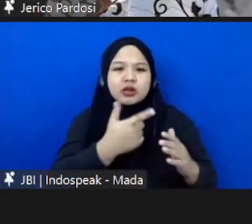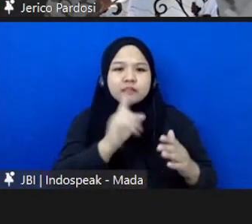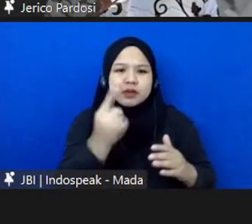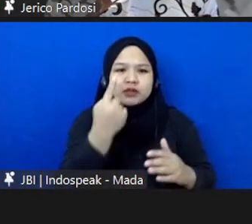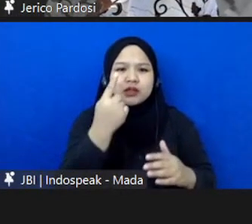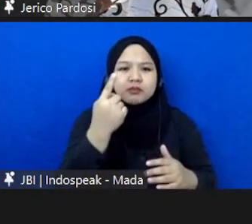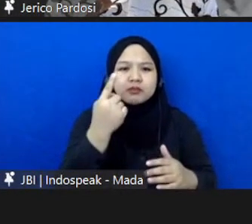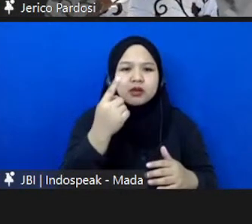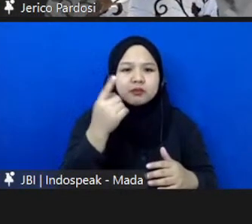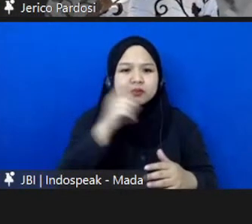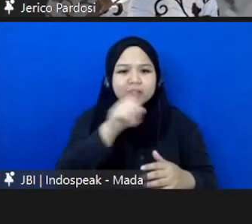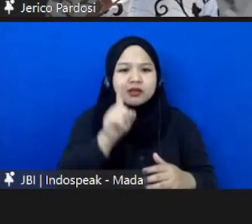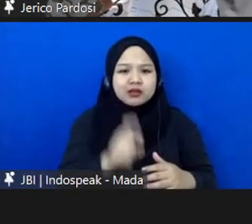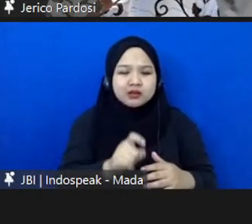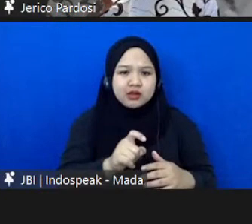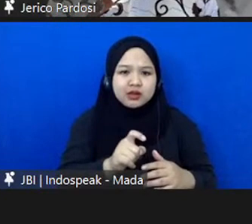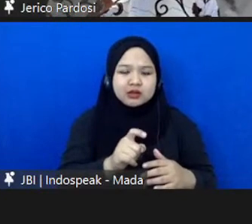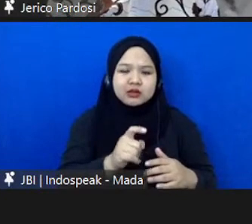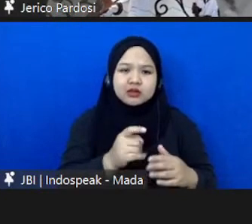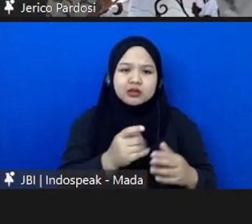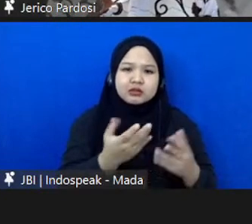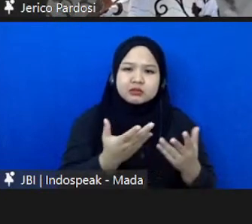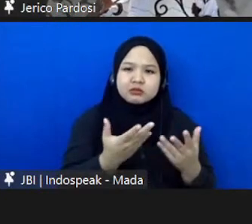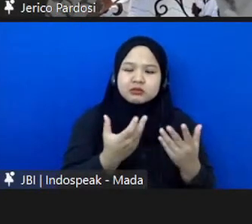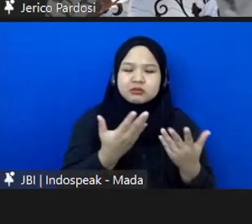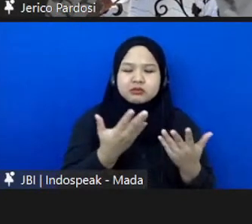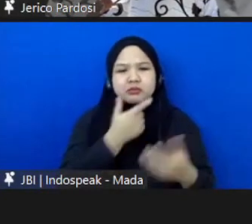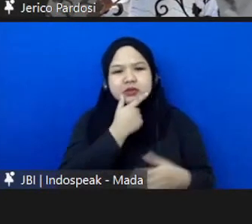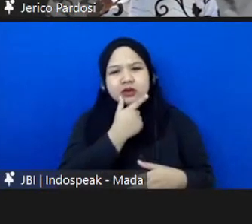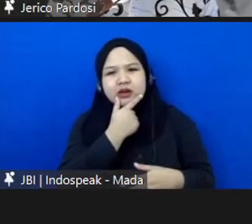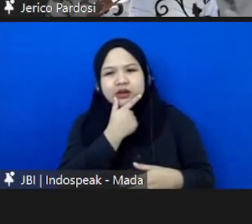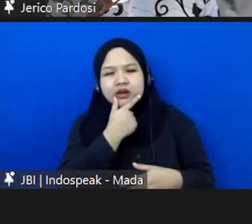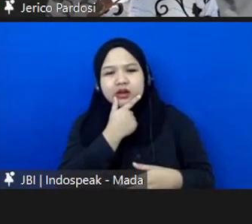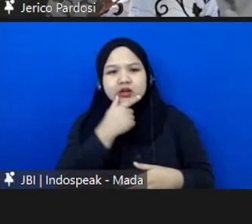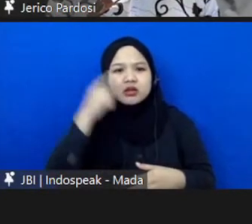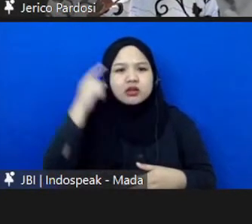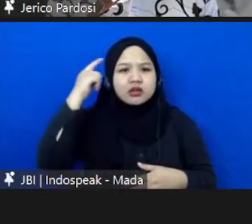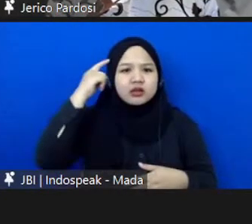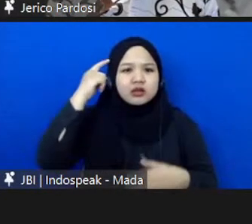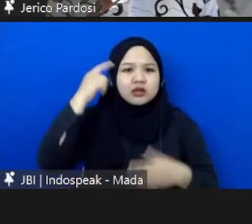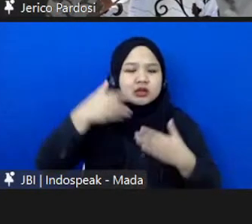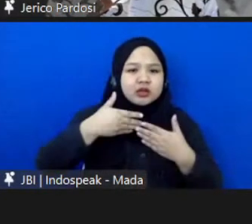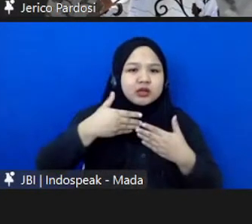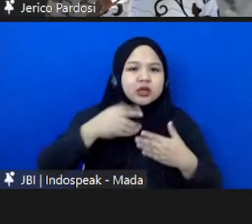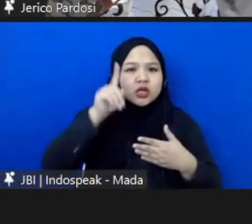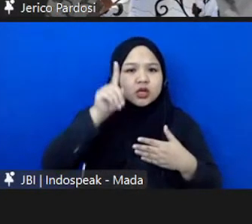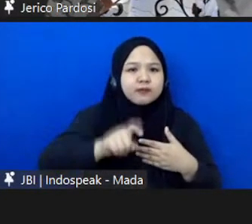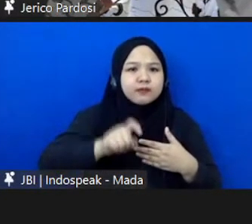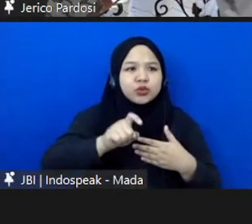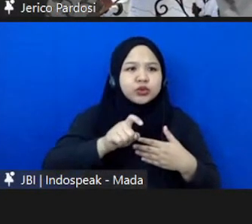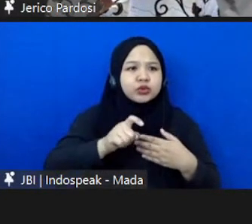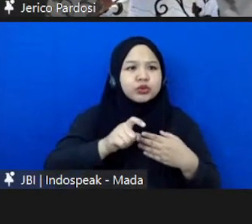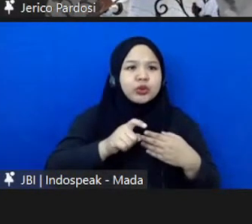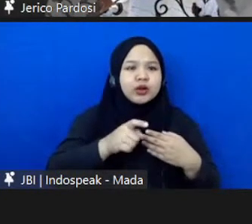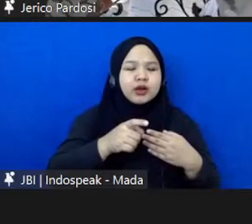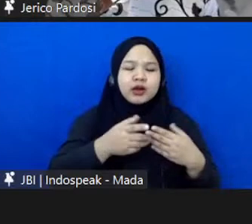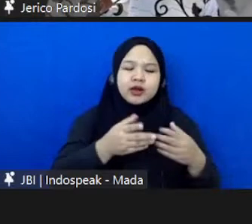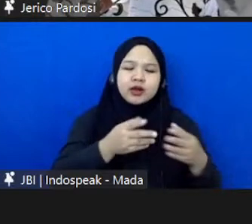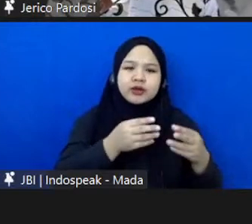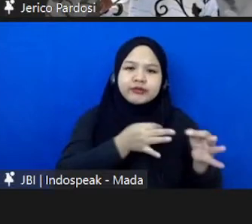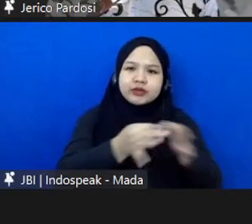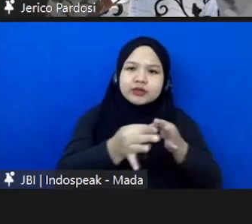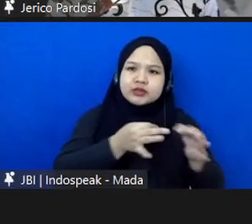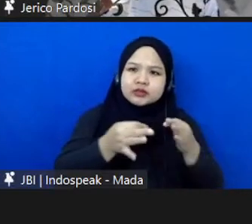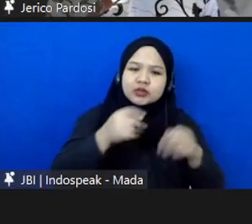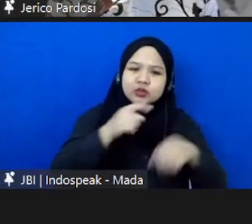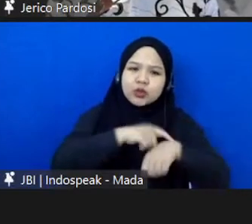trying to estimate what is the long-term care need, and how do you classify people